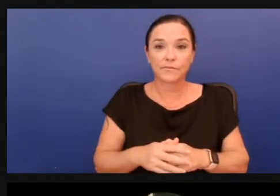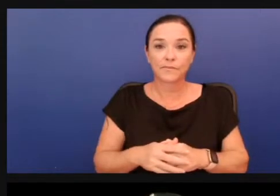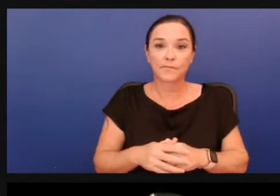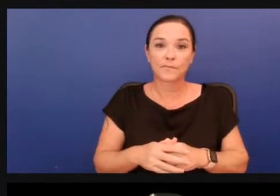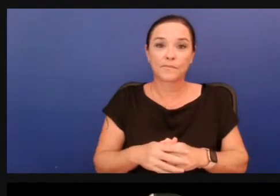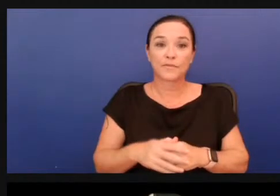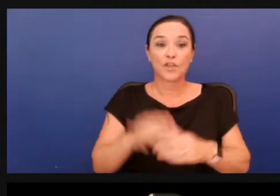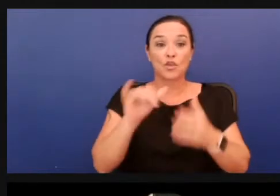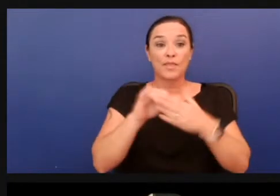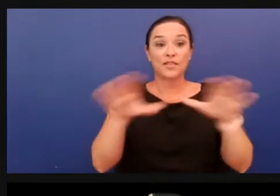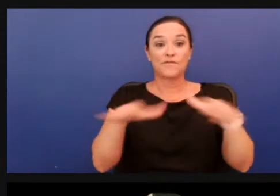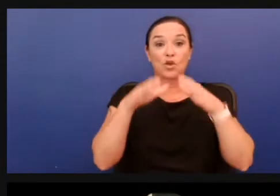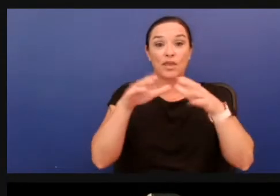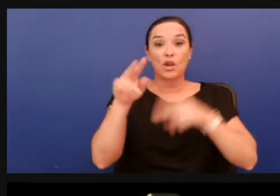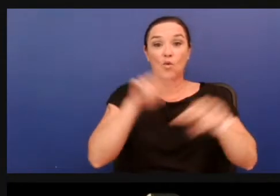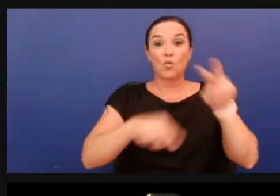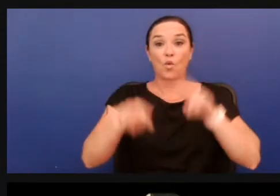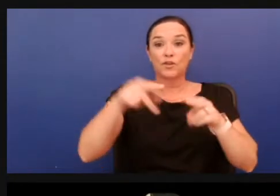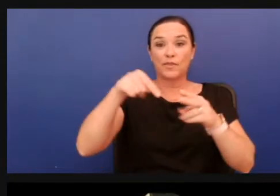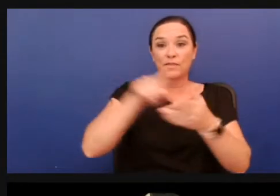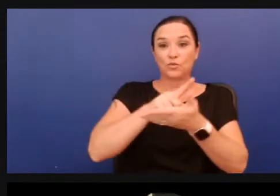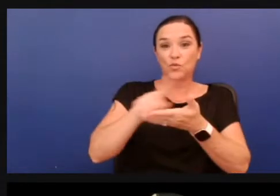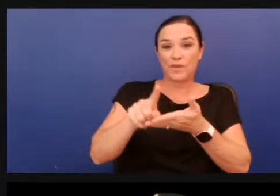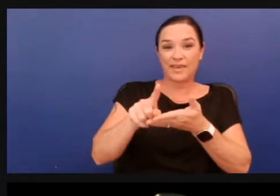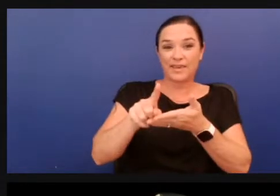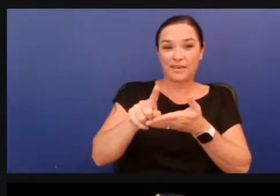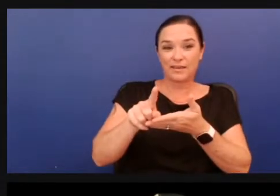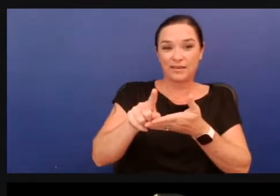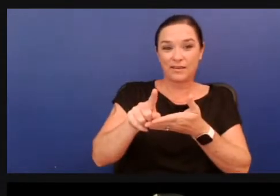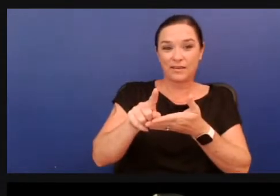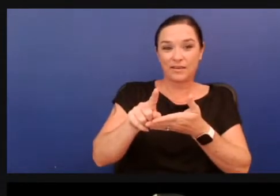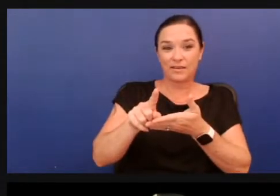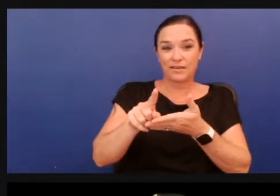that's Volcano Watch this week. I just wanted to put that in there because of that extra little bit